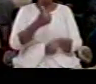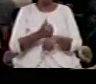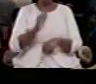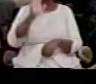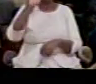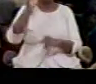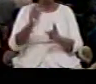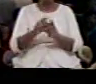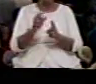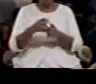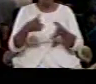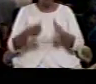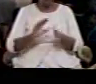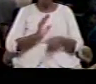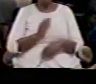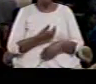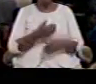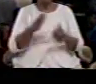name.